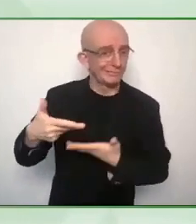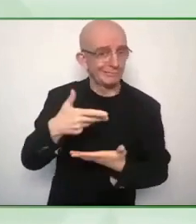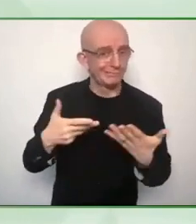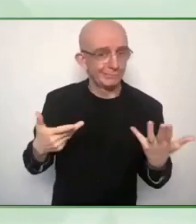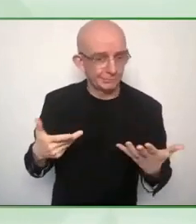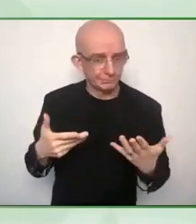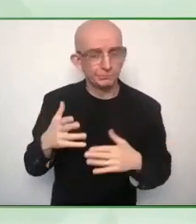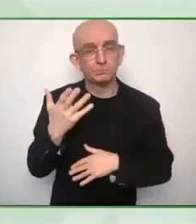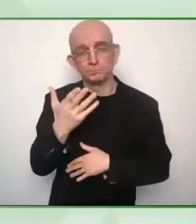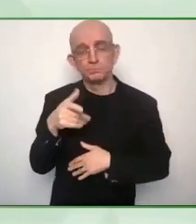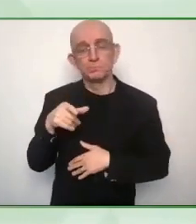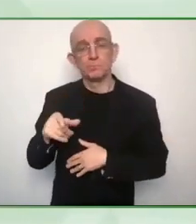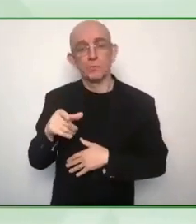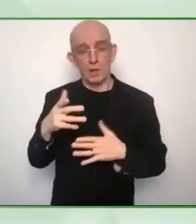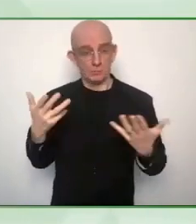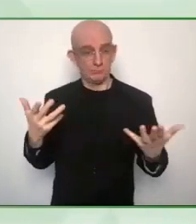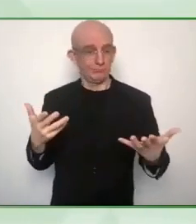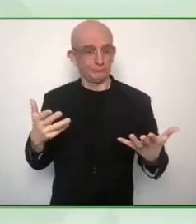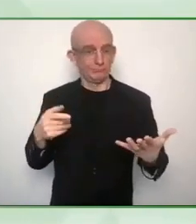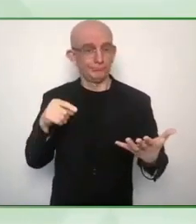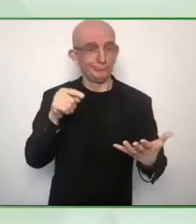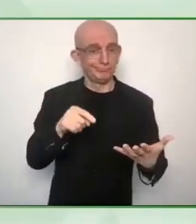that participants were really interested